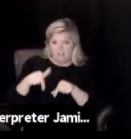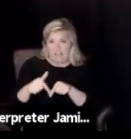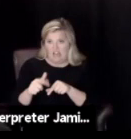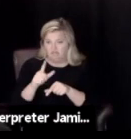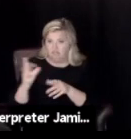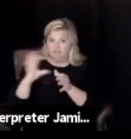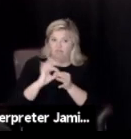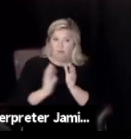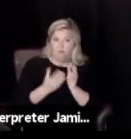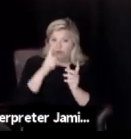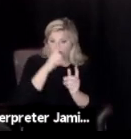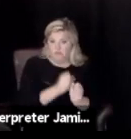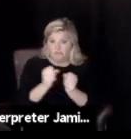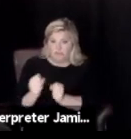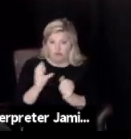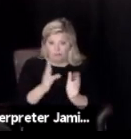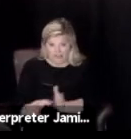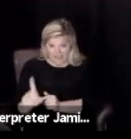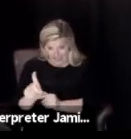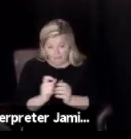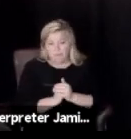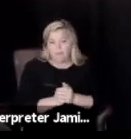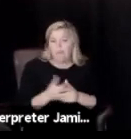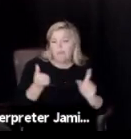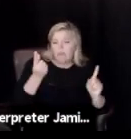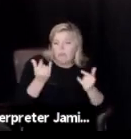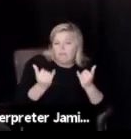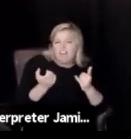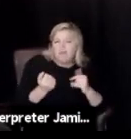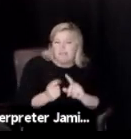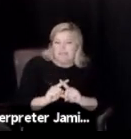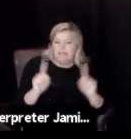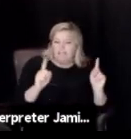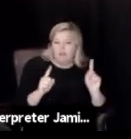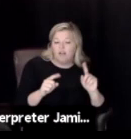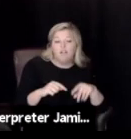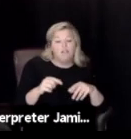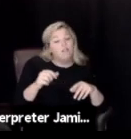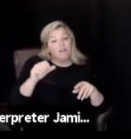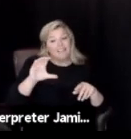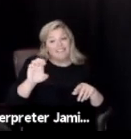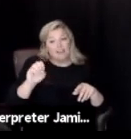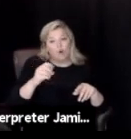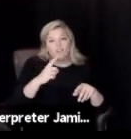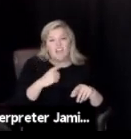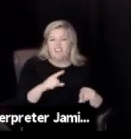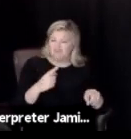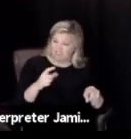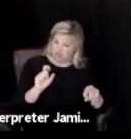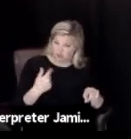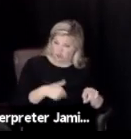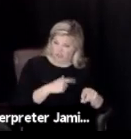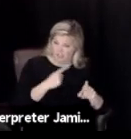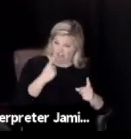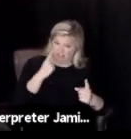right? But today he's also asking, shall we consider it? Shall we put it in the strategic plan,